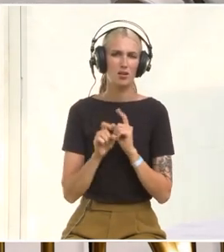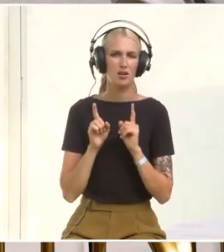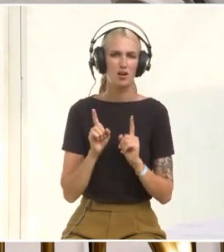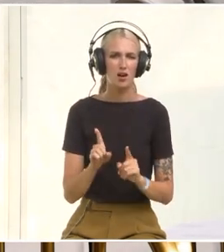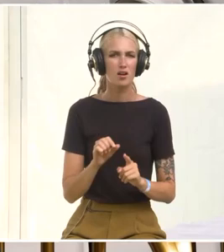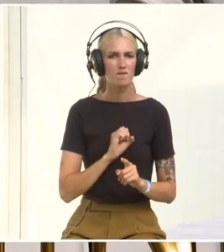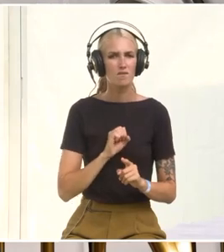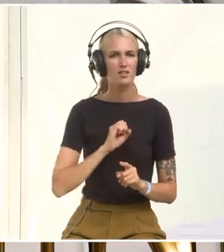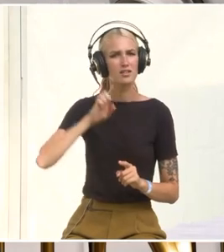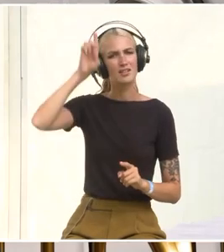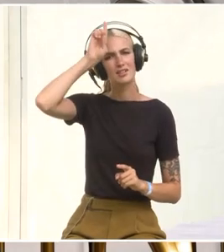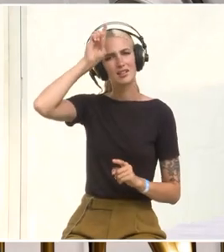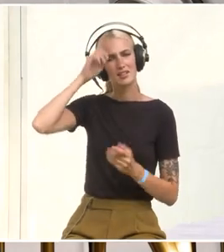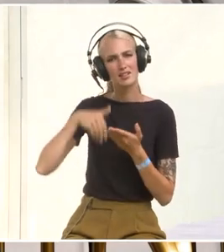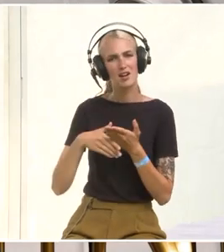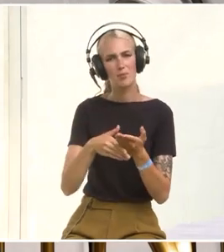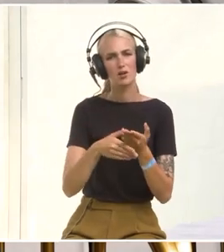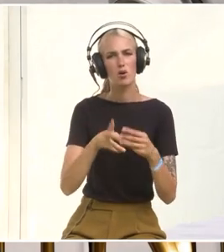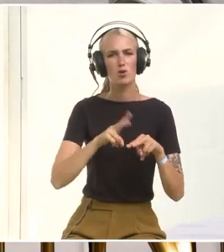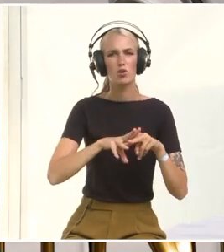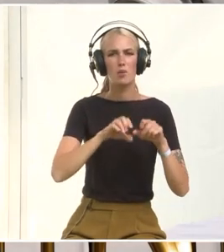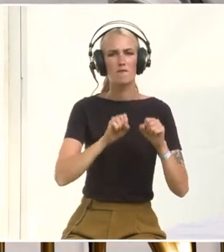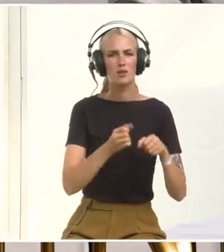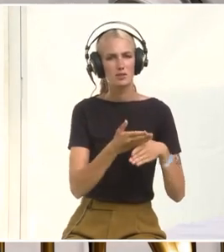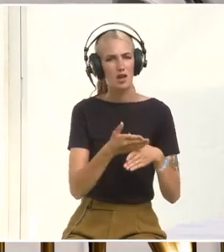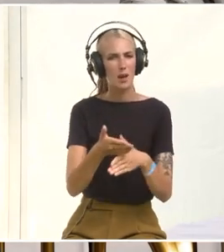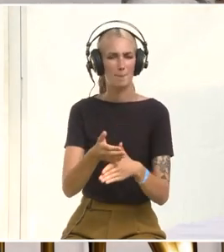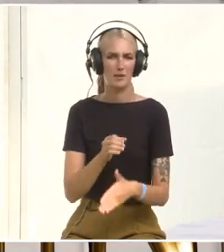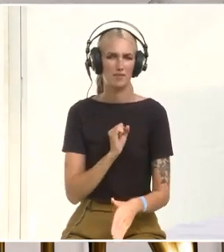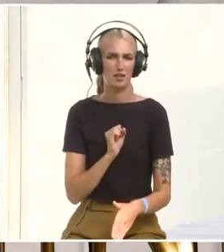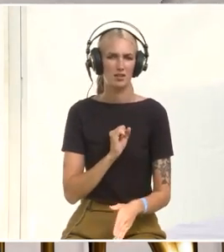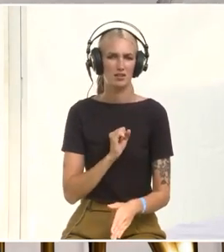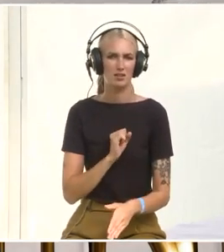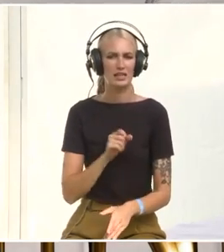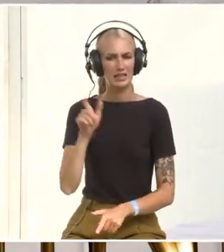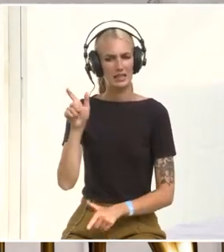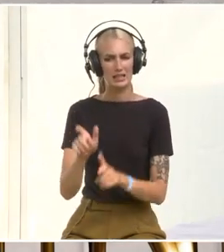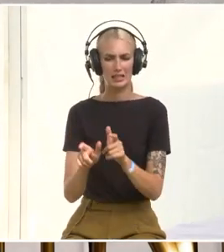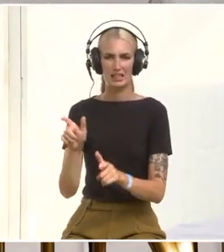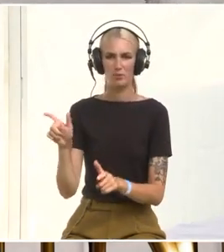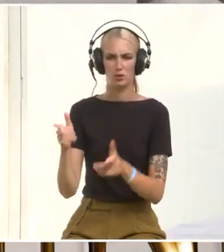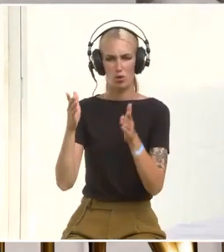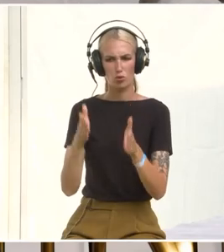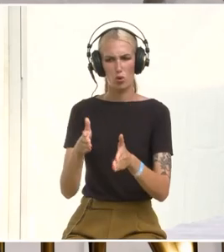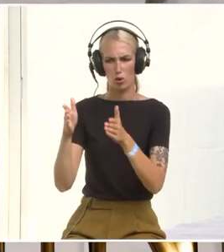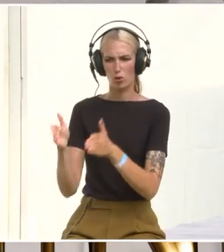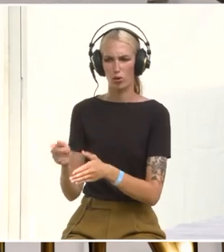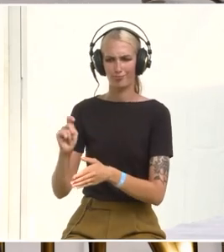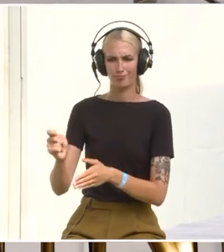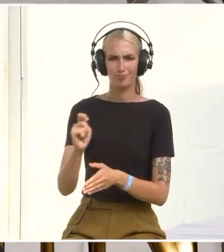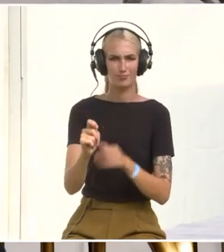help, municipalities' help, because it cannot be only, you know, people cannot construct roads or, you know,